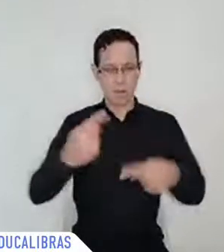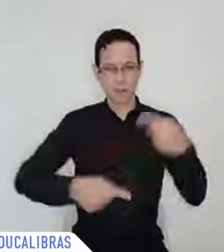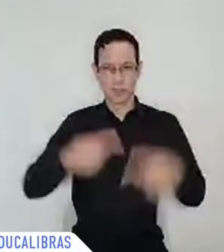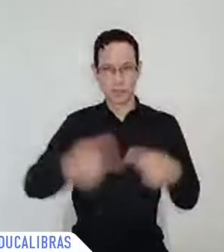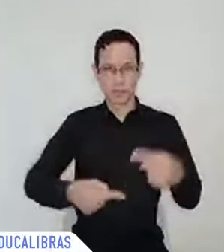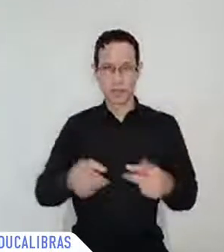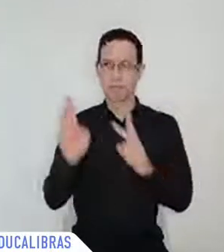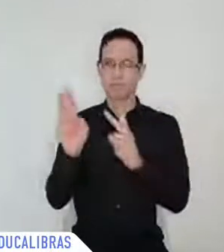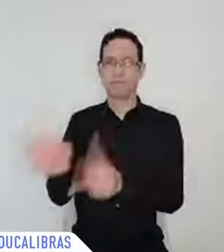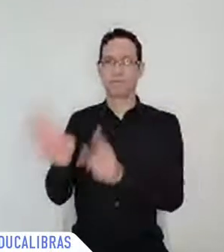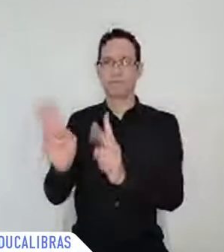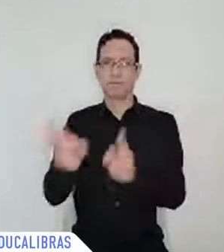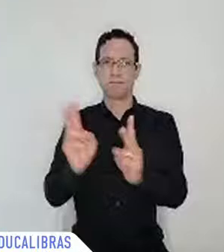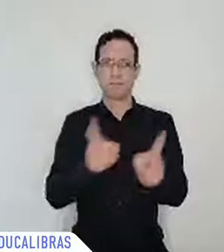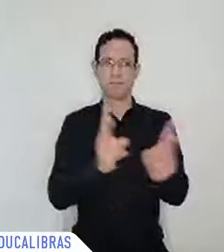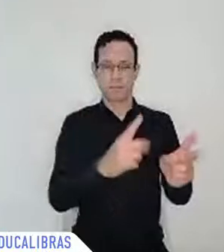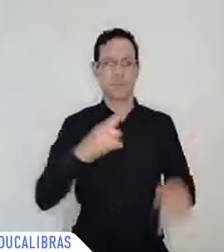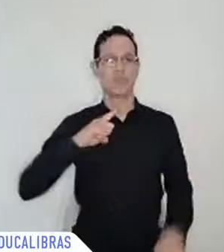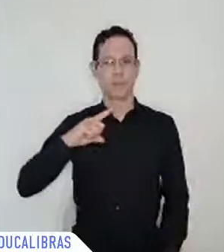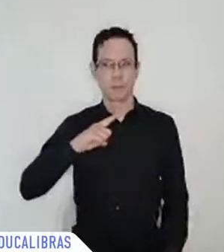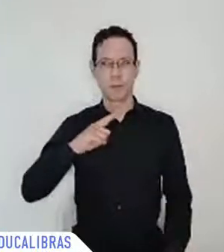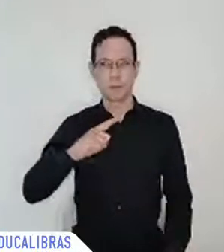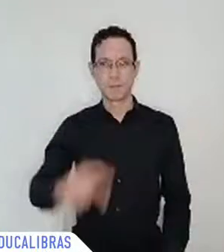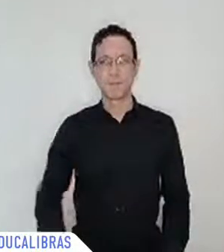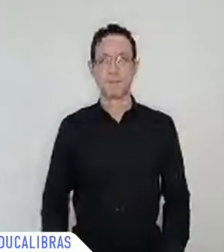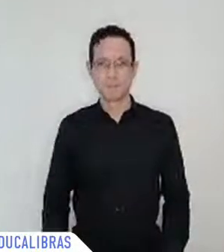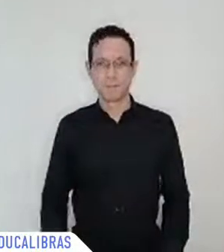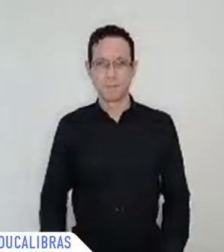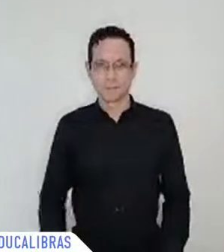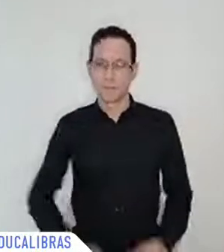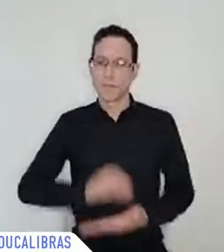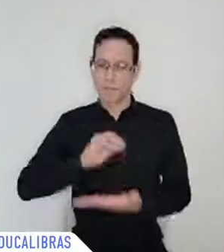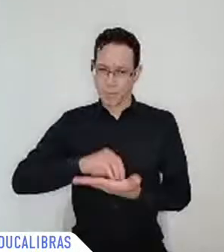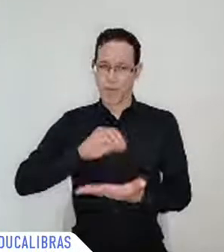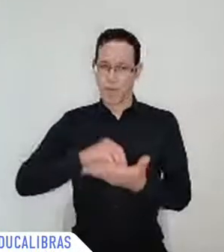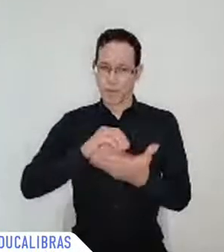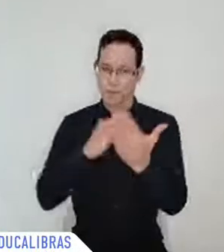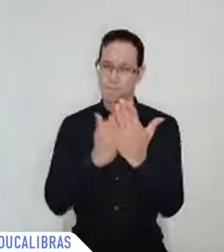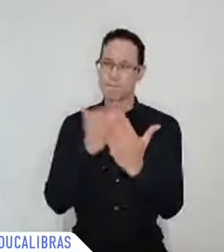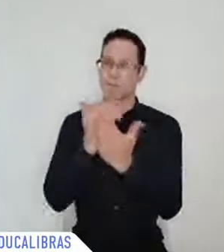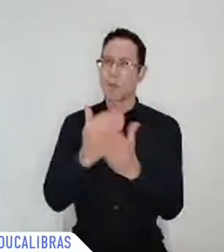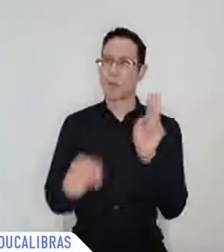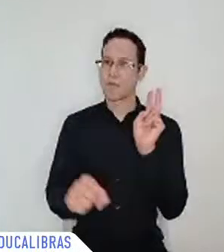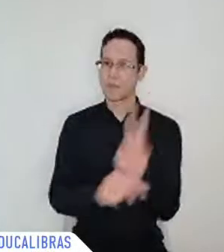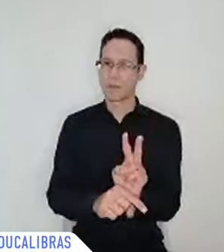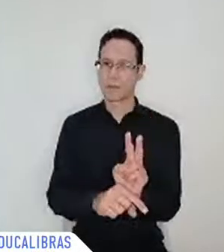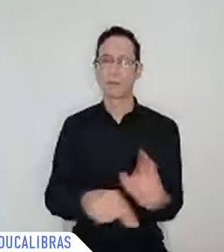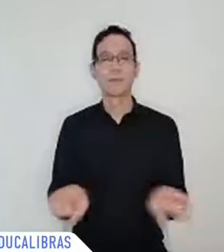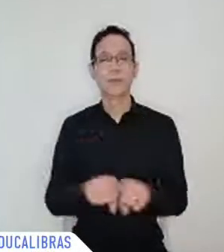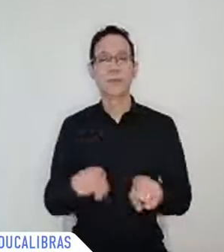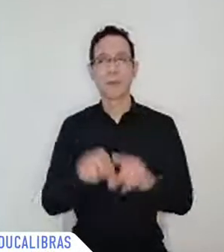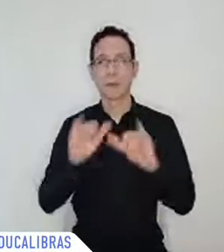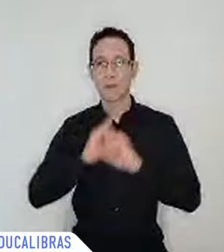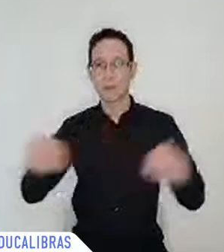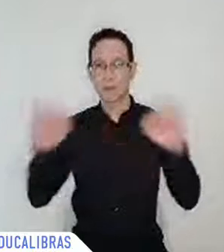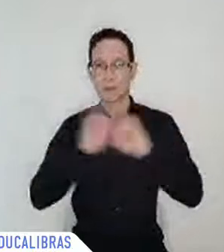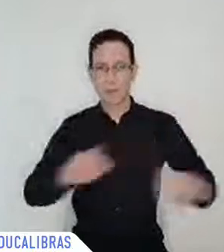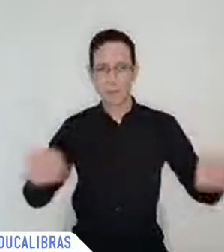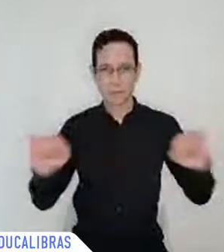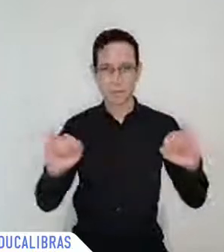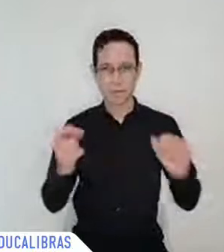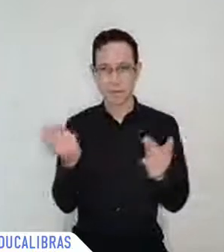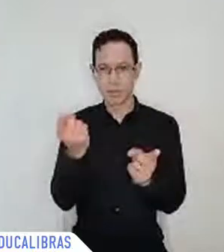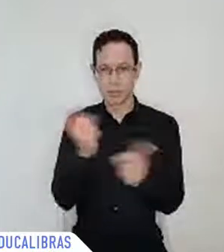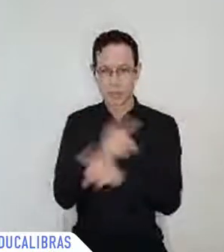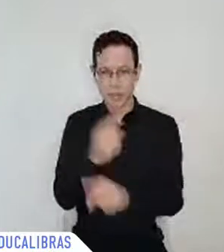to control hate in their societies is still inefficient. The debate on the responsibility